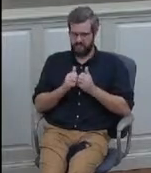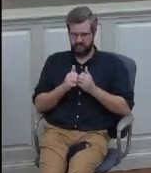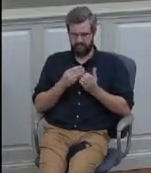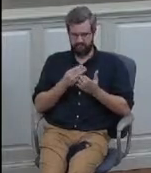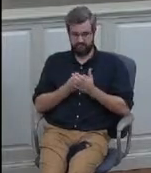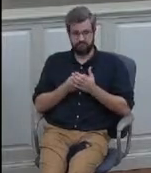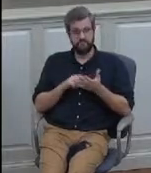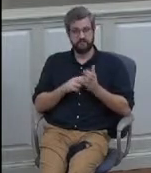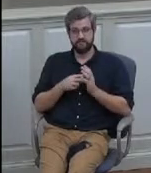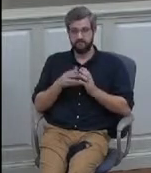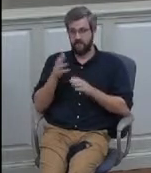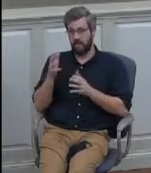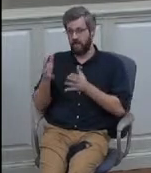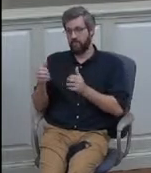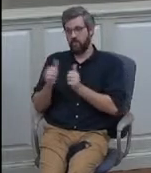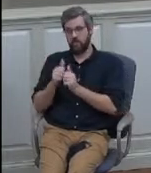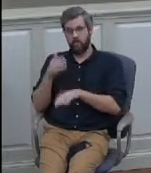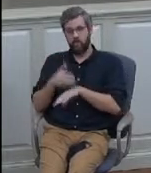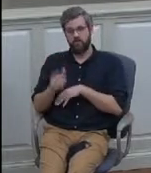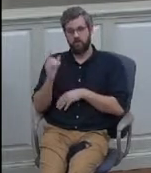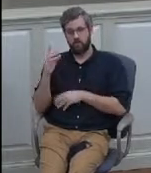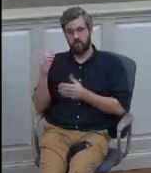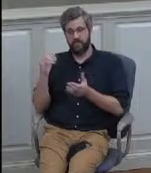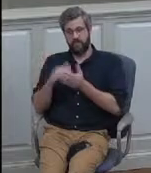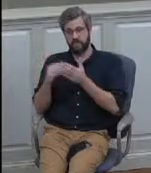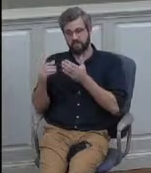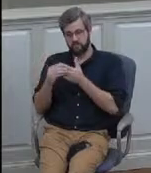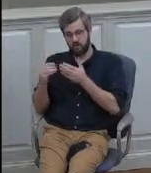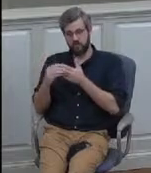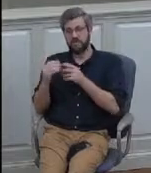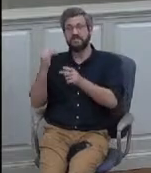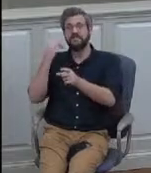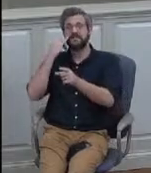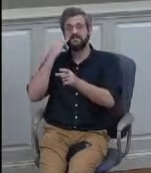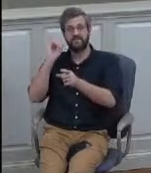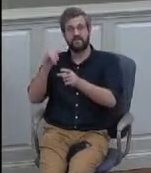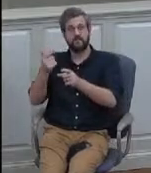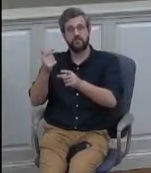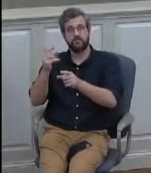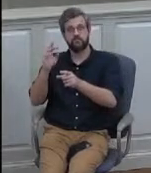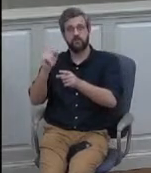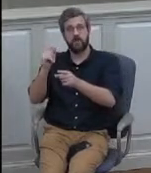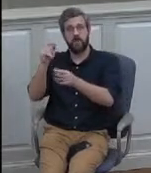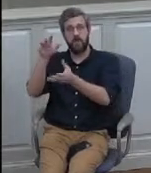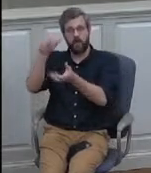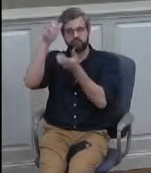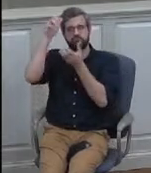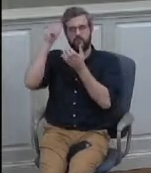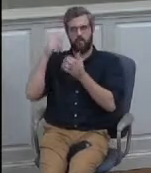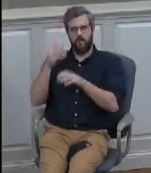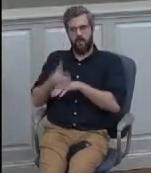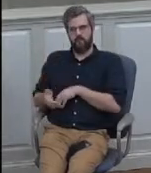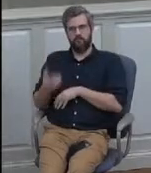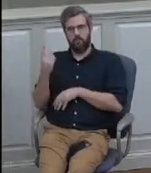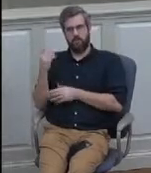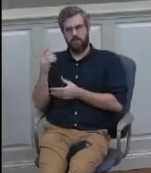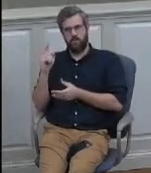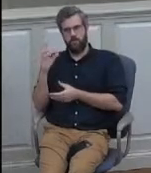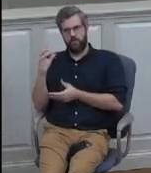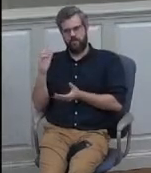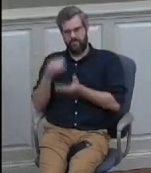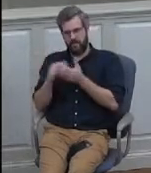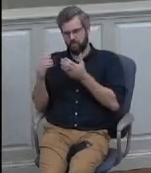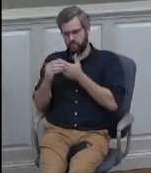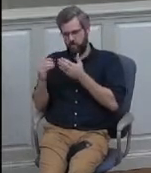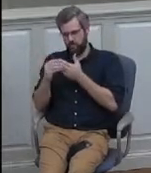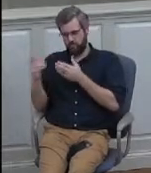over $100,000. If the Land and Water Conservation Grant did come through, we would have $100,000 still in the budget to move forward with something on that project. So, do